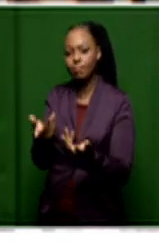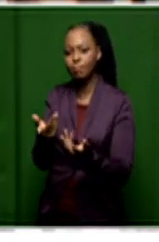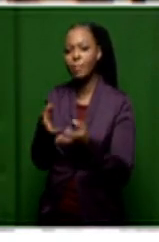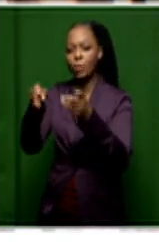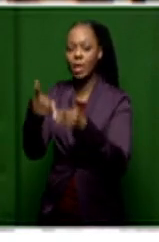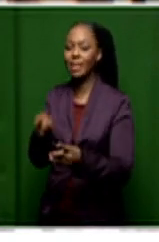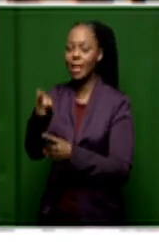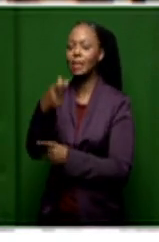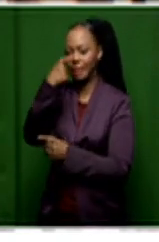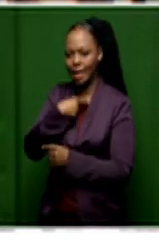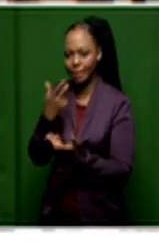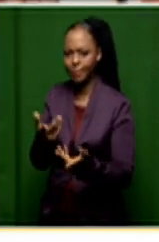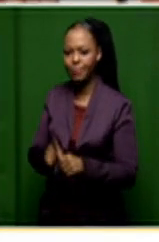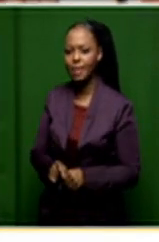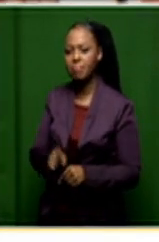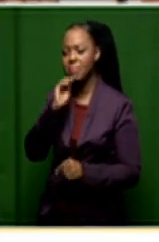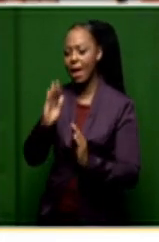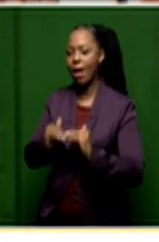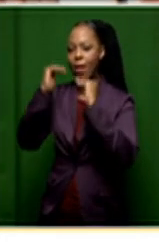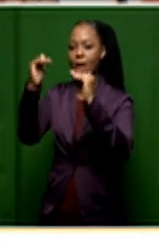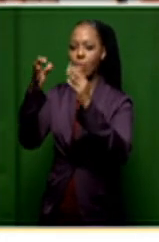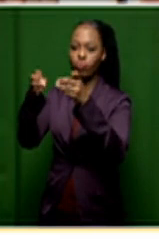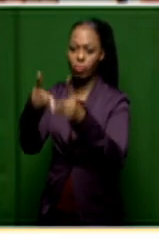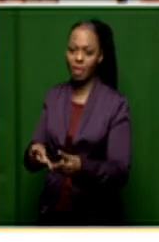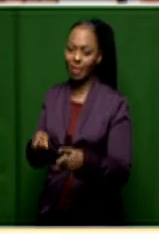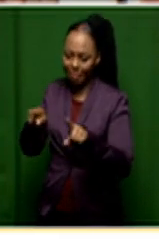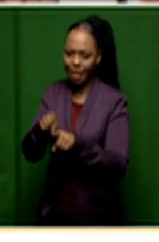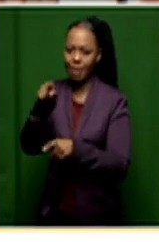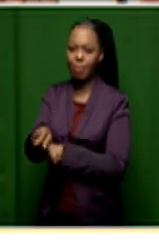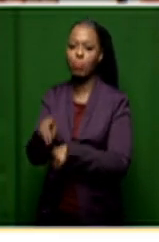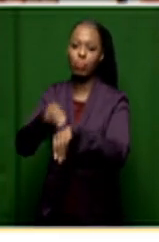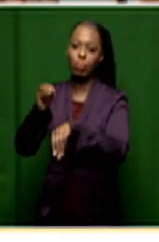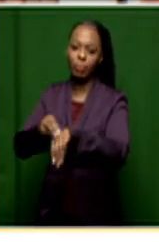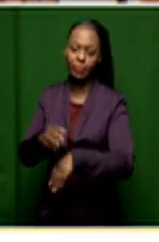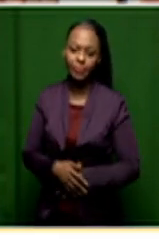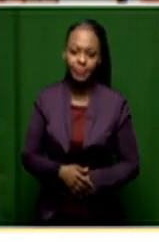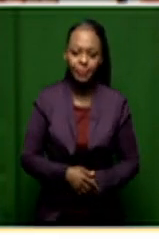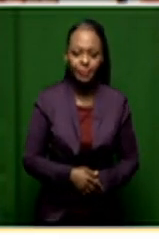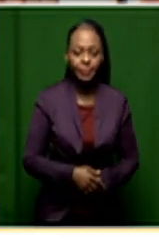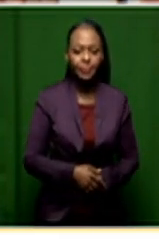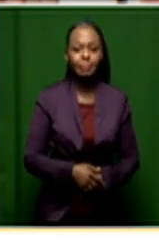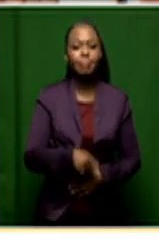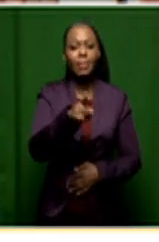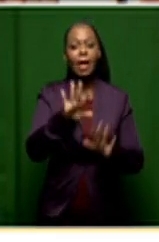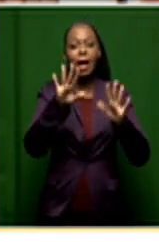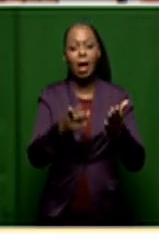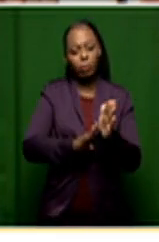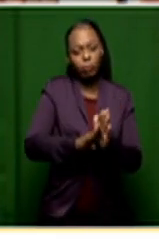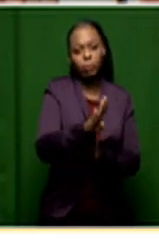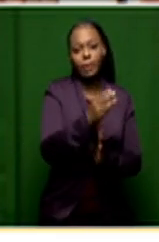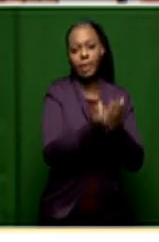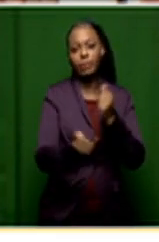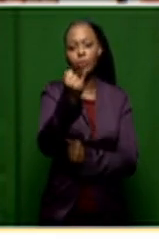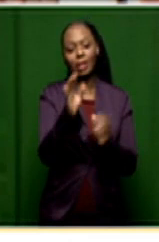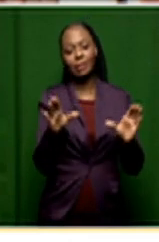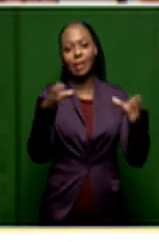this country. And then, Azar, just very quickly, how do we digest the figures of the individual sectors that have shown